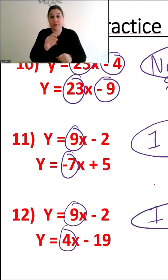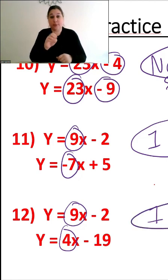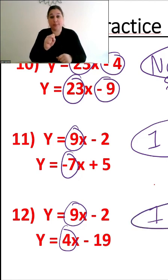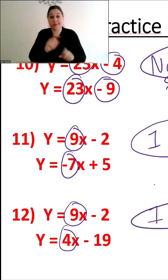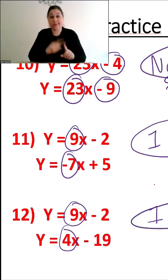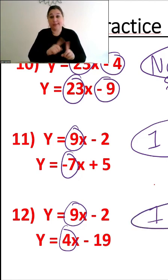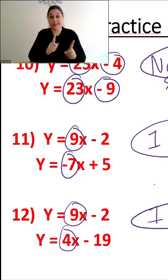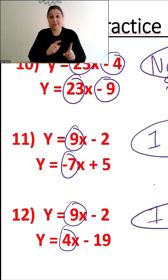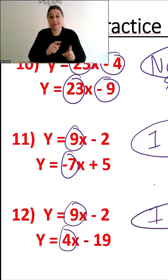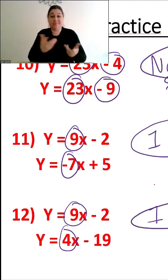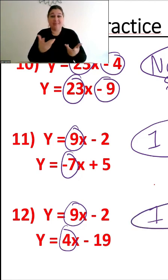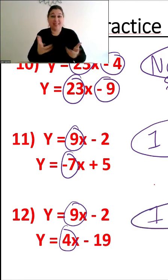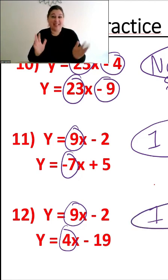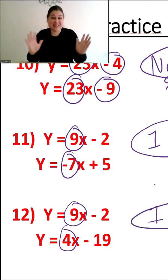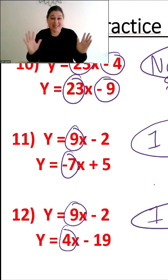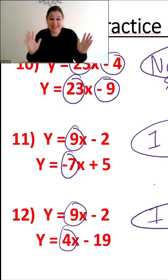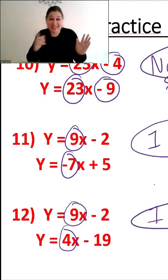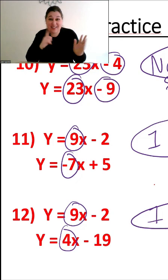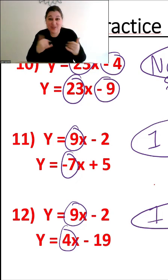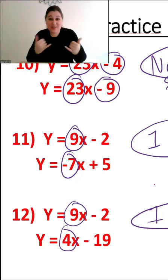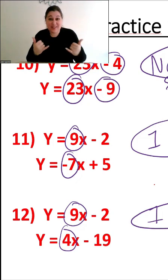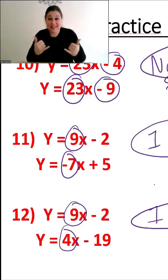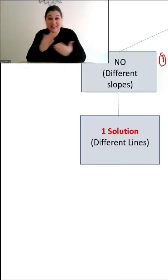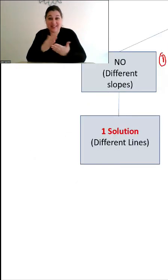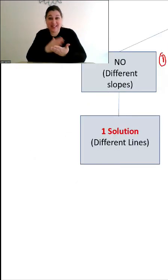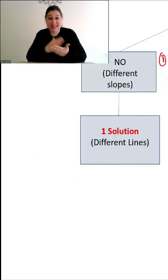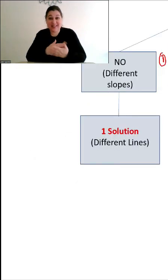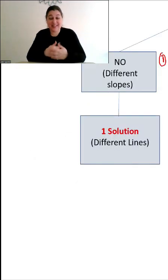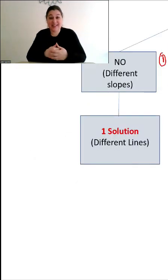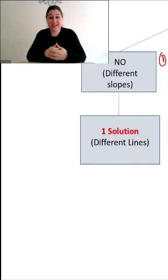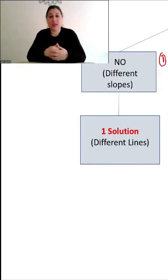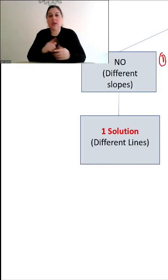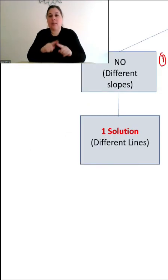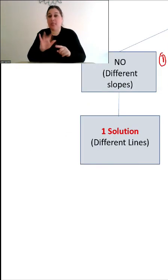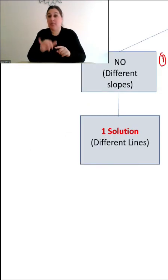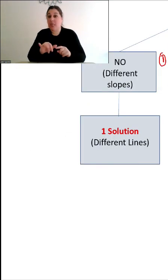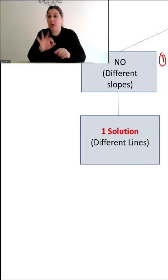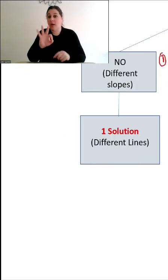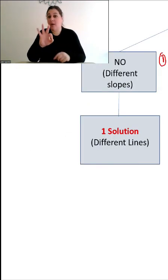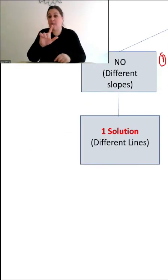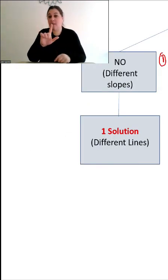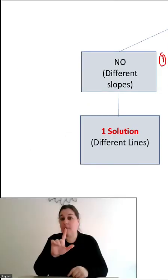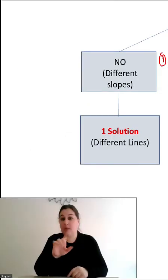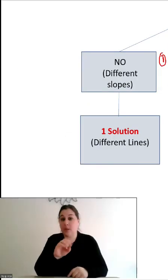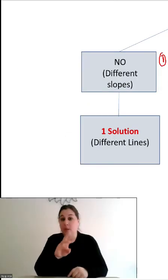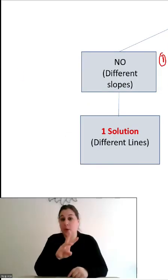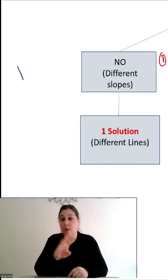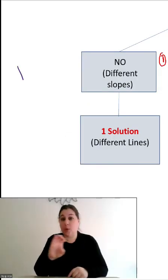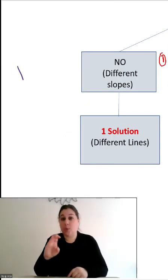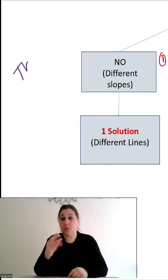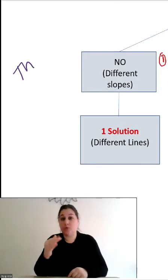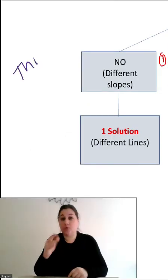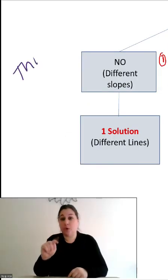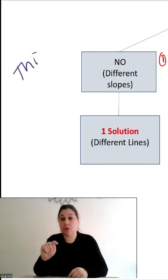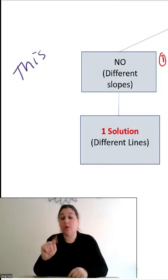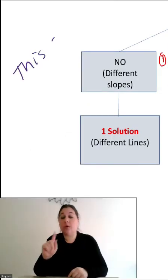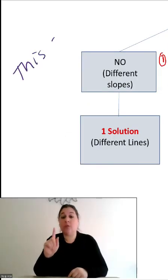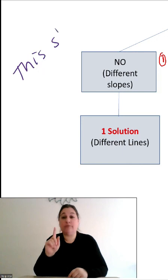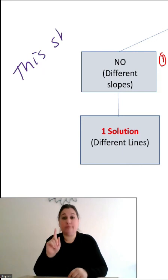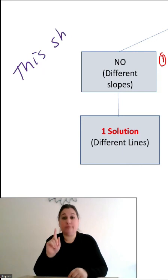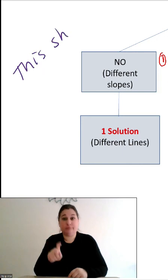All right. That's the end of our lesson. So remember this flow chart. This should be your thinking.